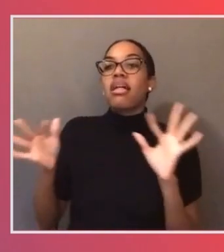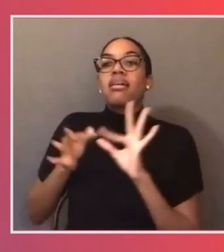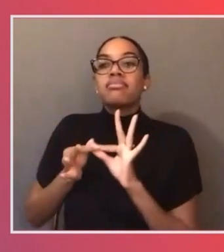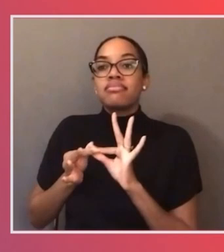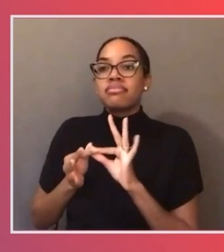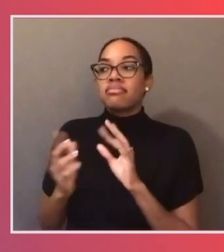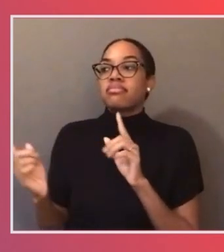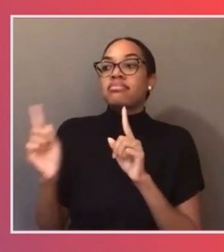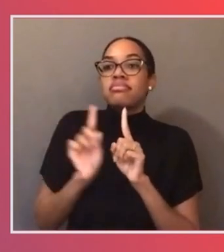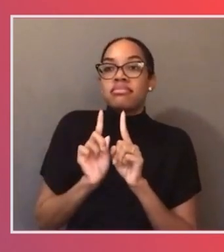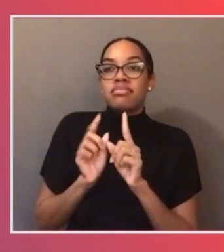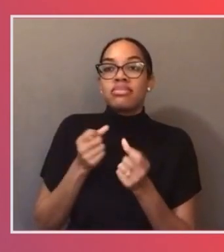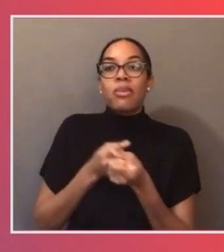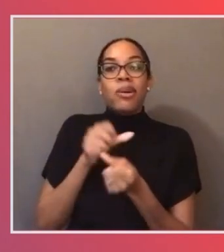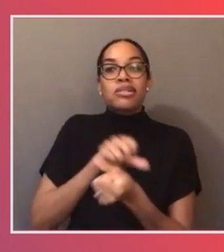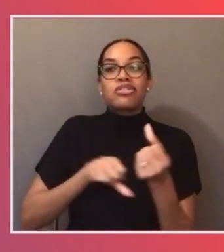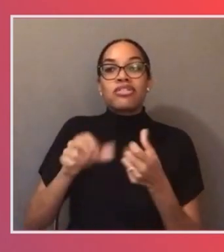it